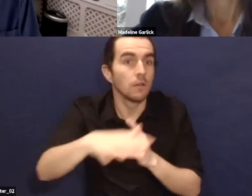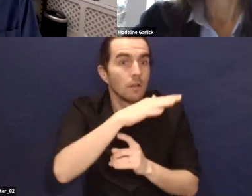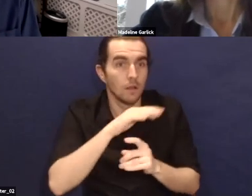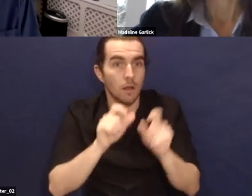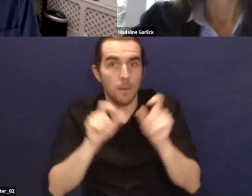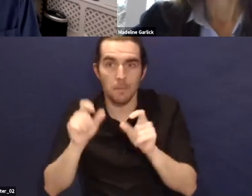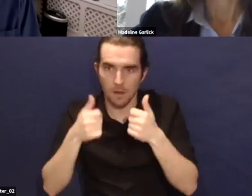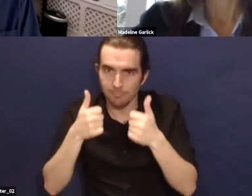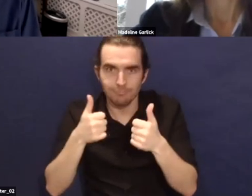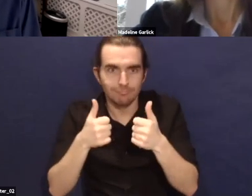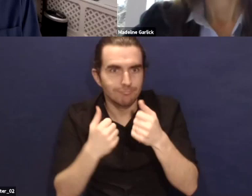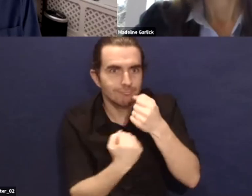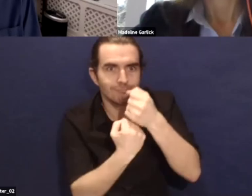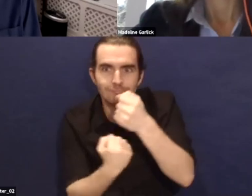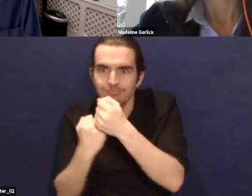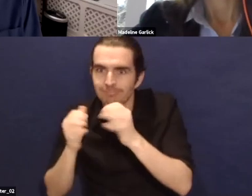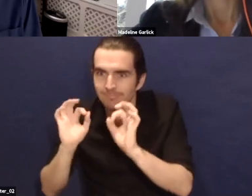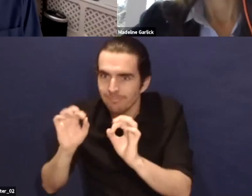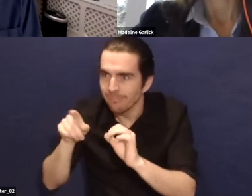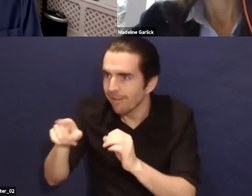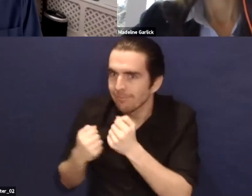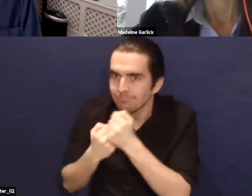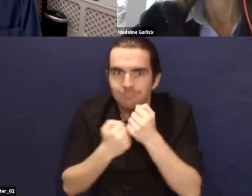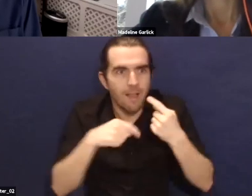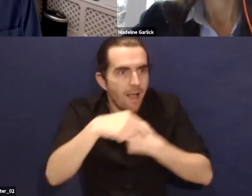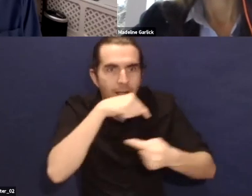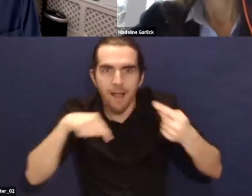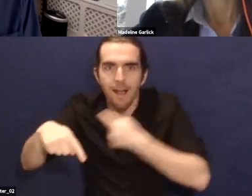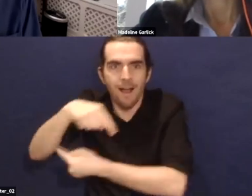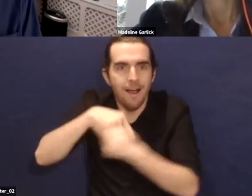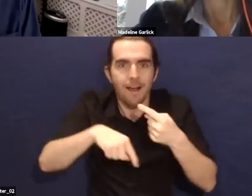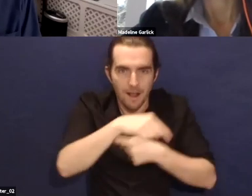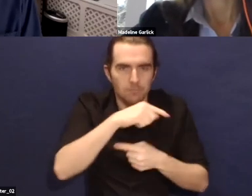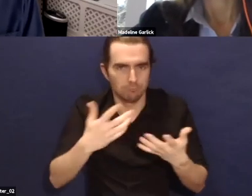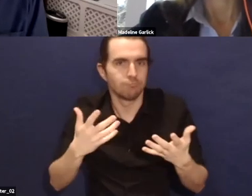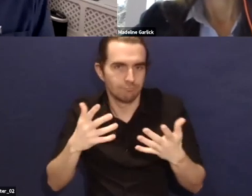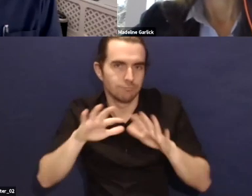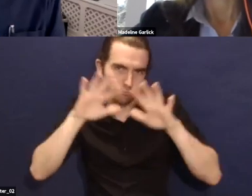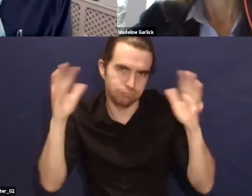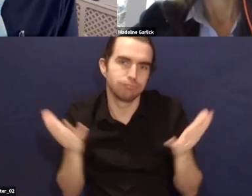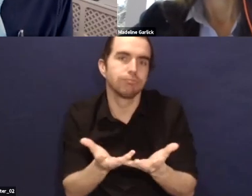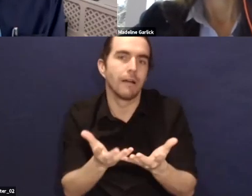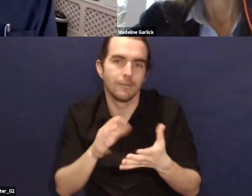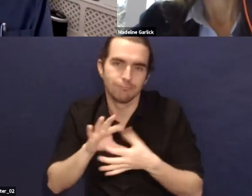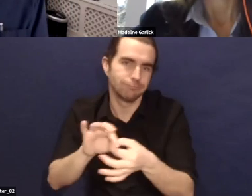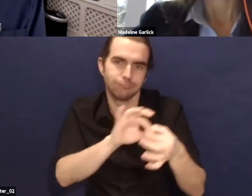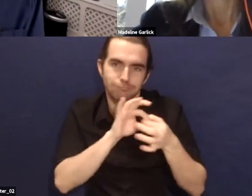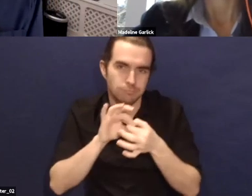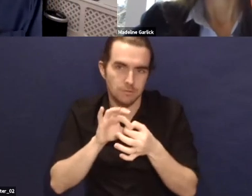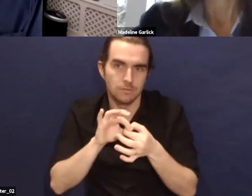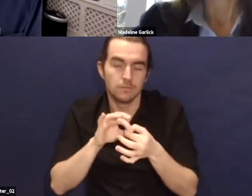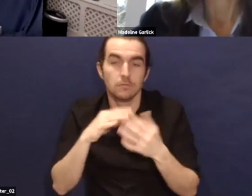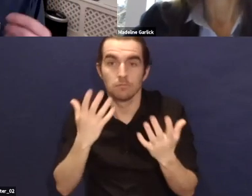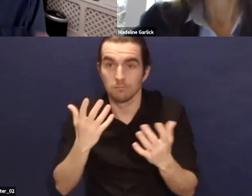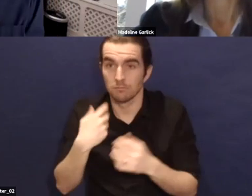countries bear all this burden without proper sharing from countries in the global